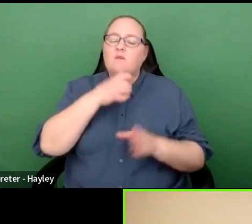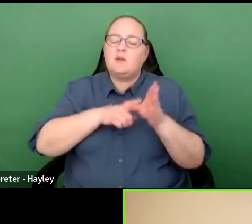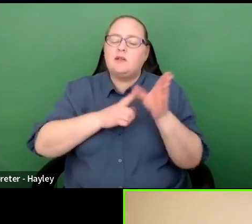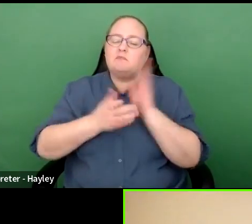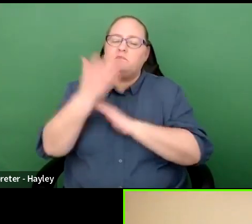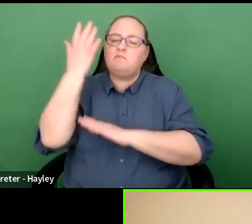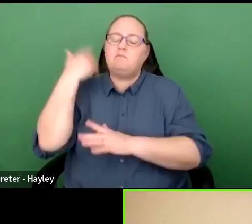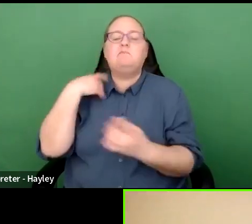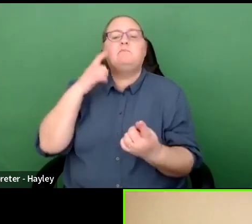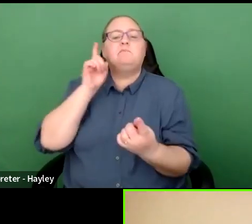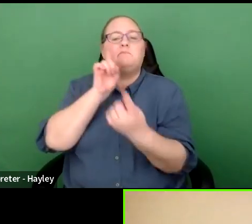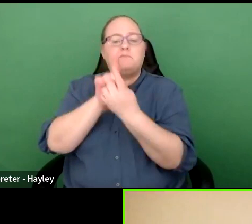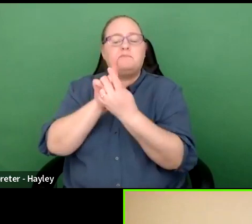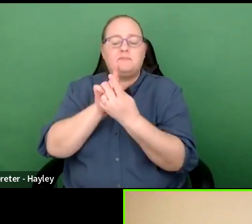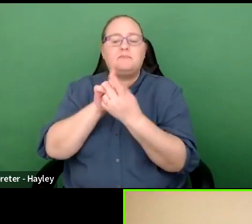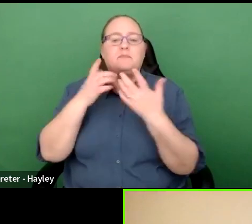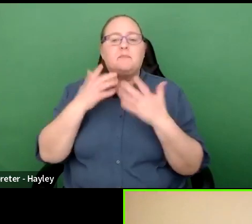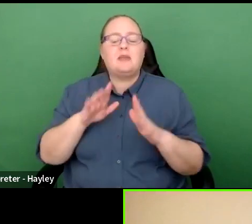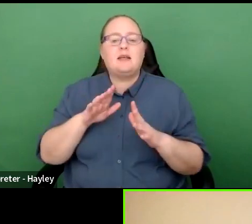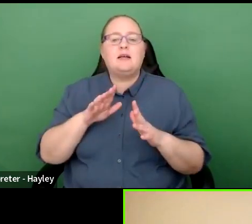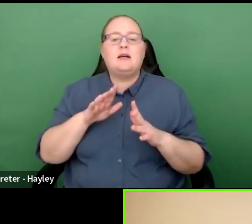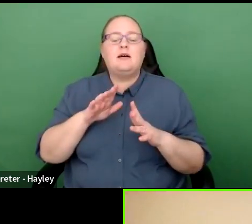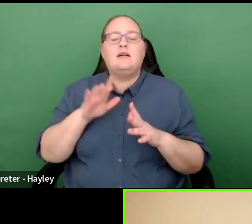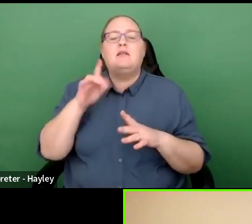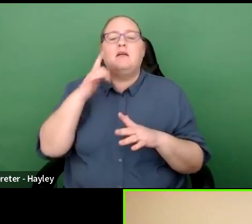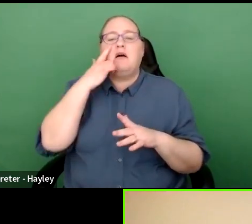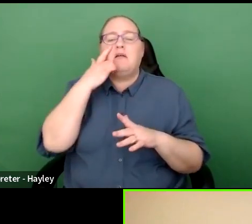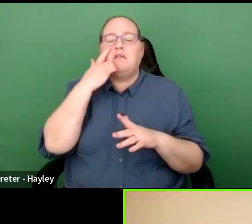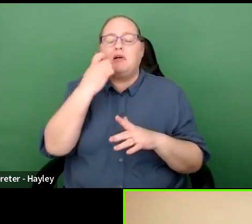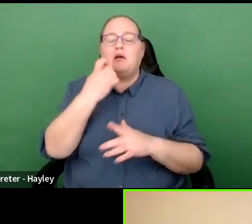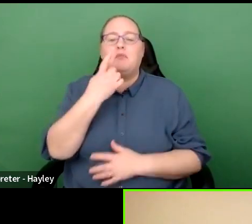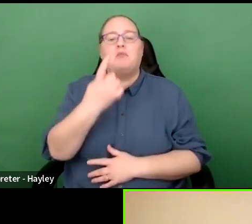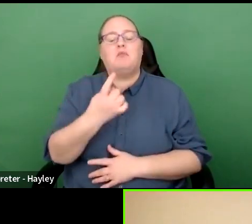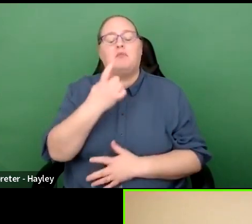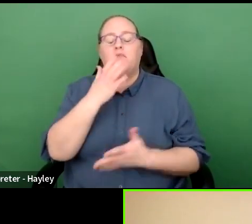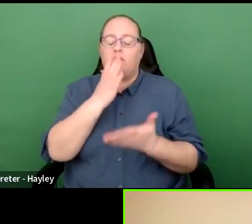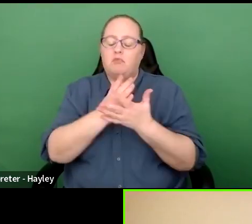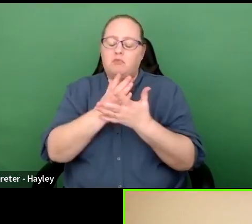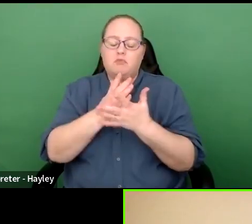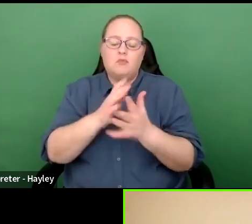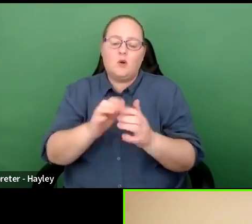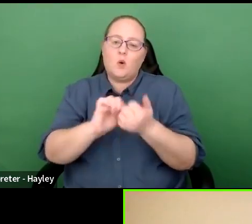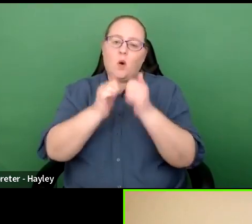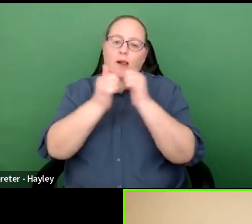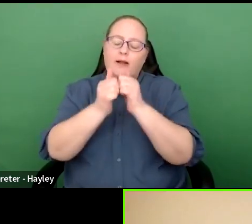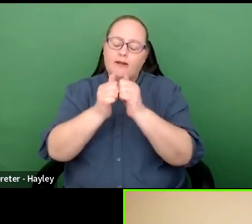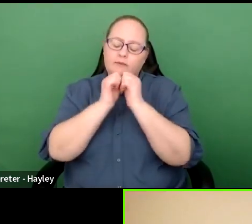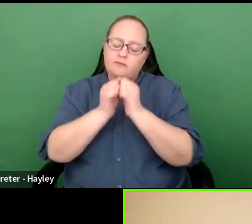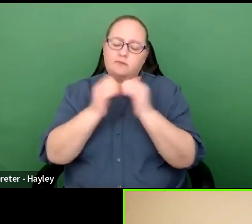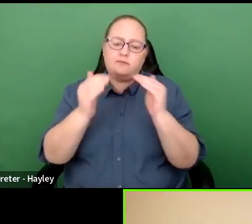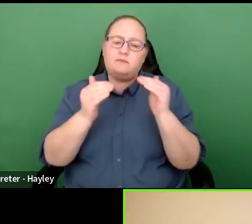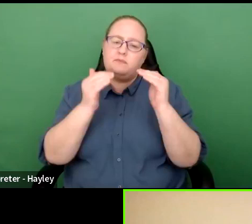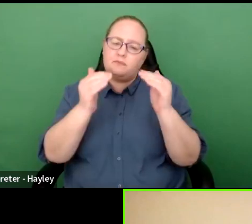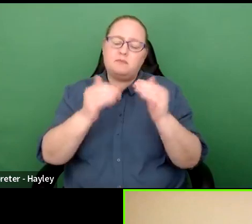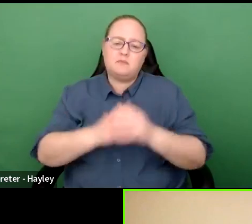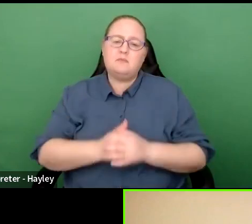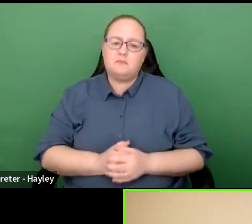ago and discovered her to be an invaluable colleague, a ball of